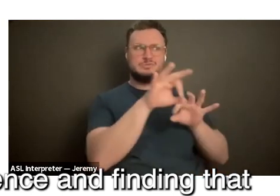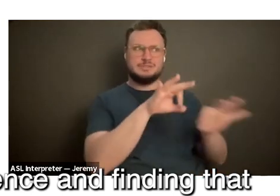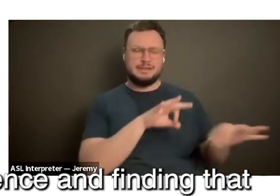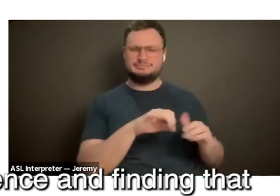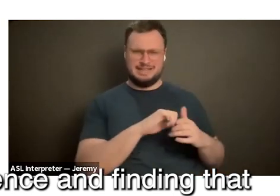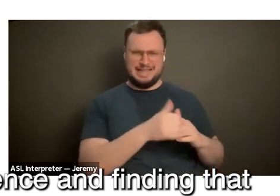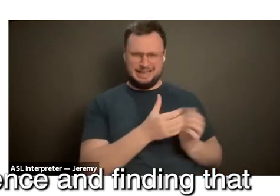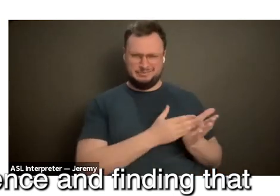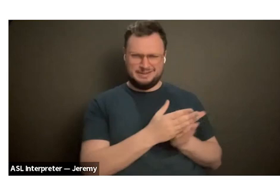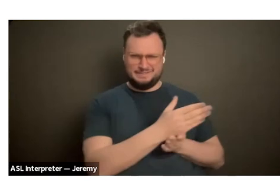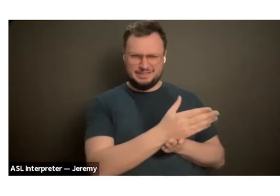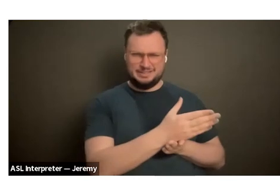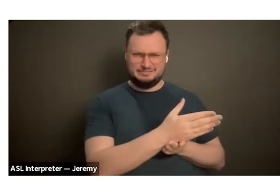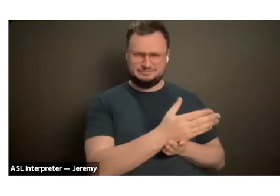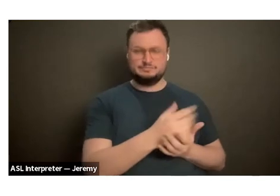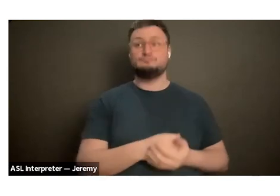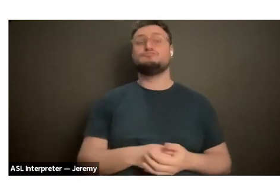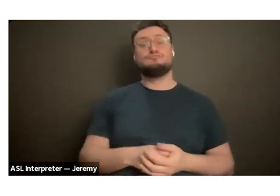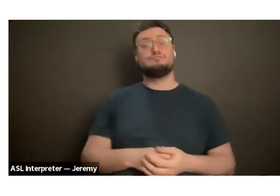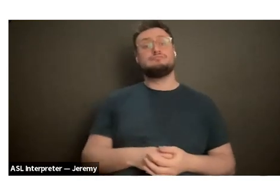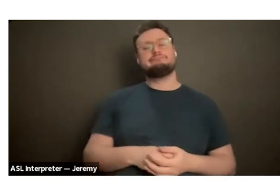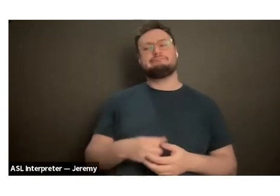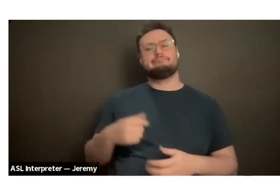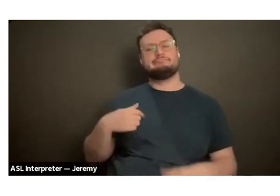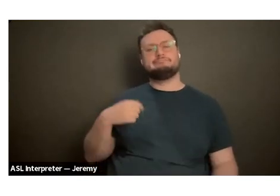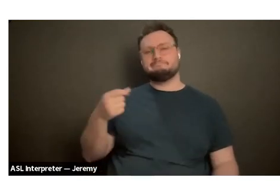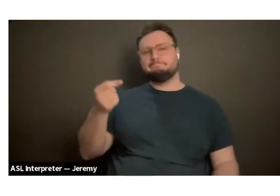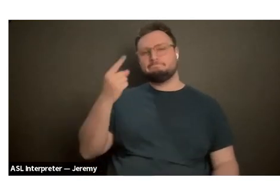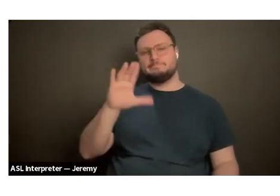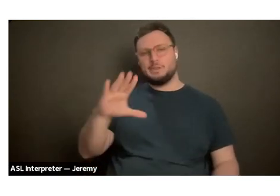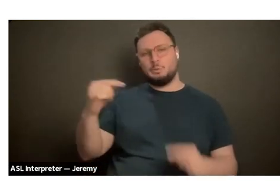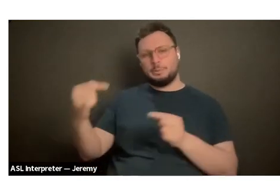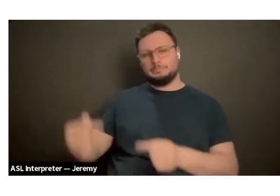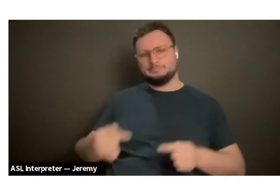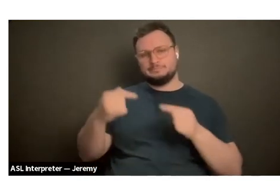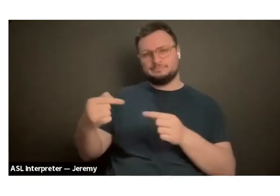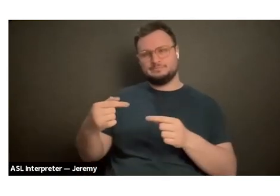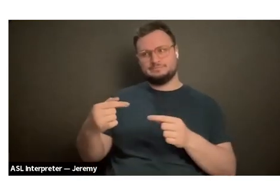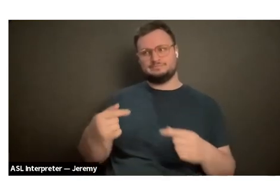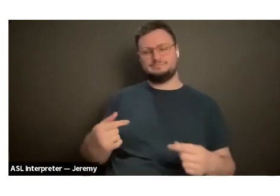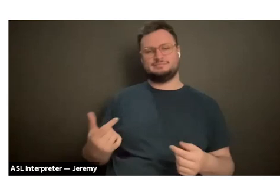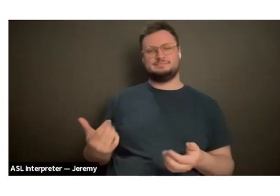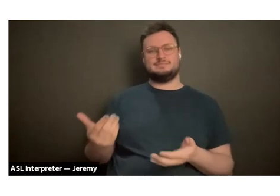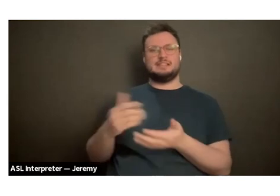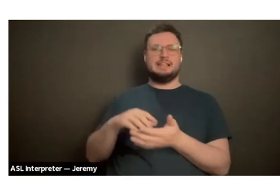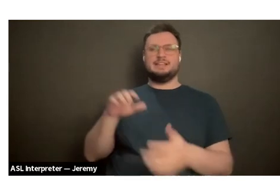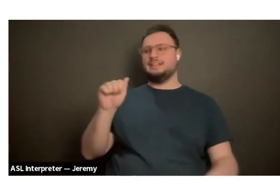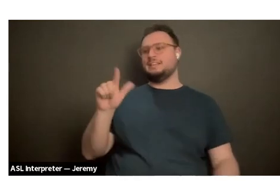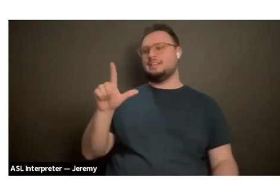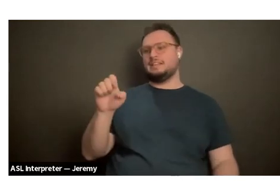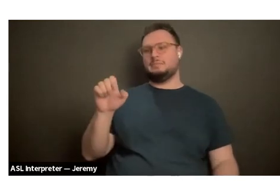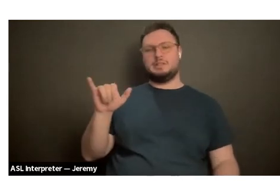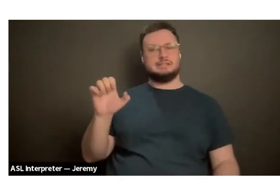That's such a great question, and I can feel your pain. I think it's a lot of ableism out there, and I think in terms